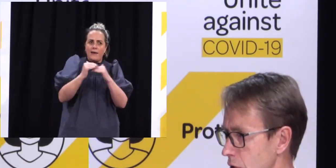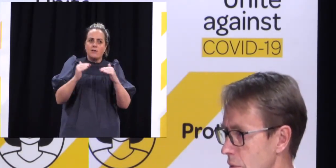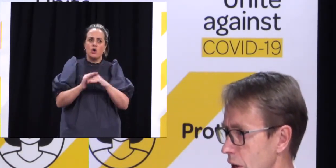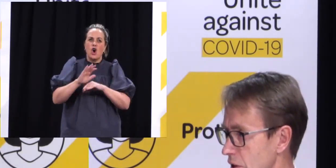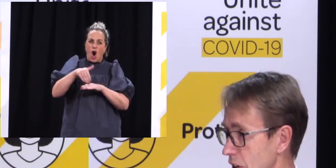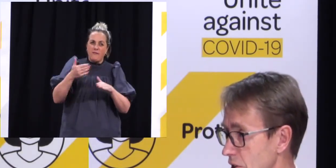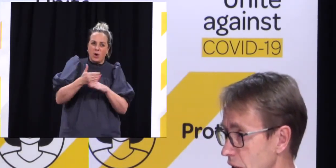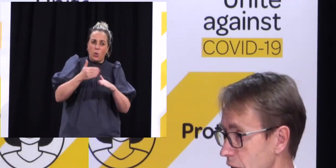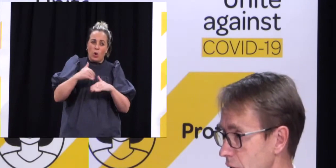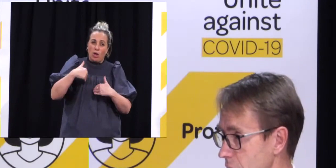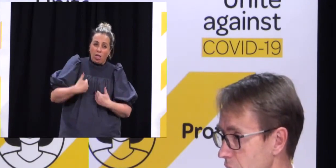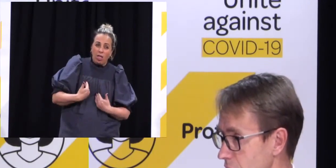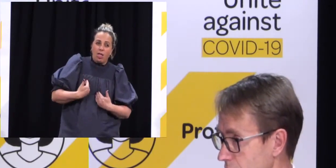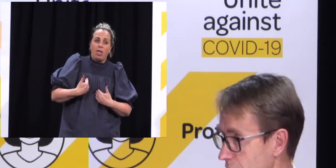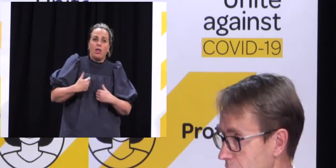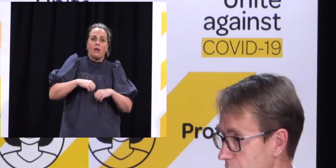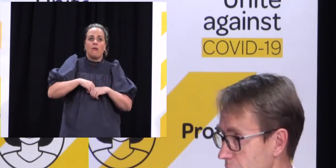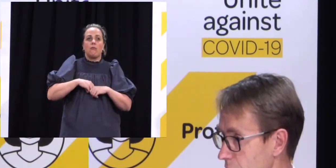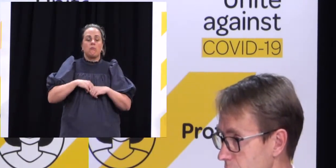really into our testing